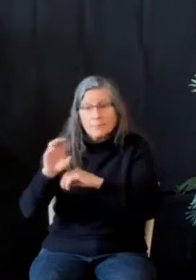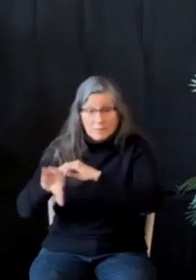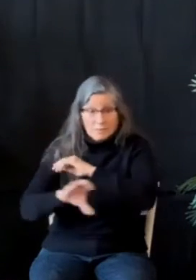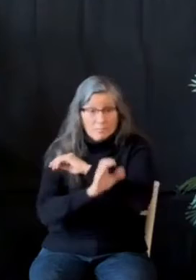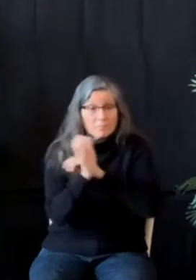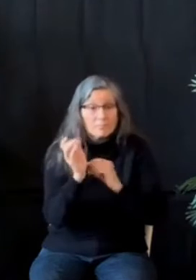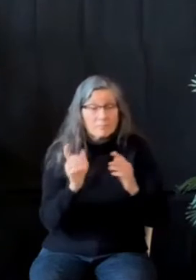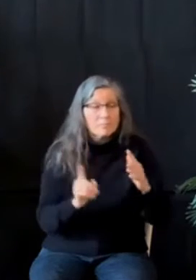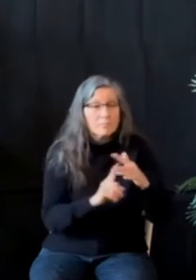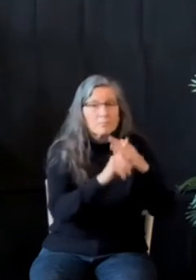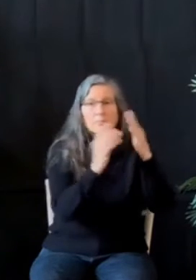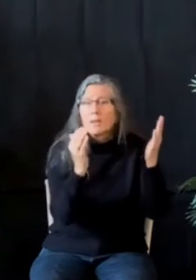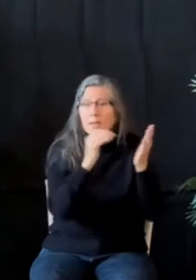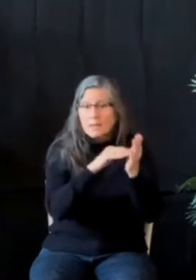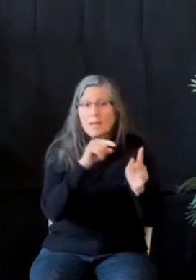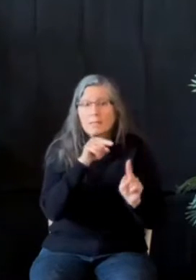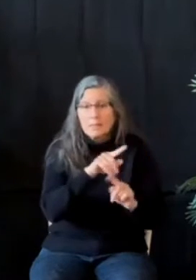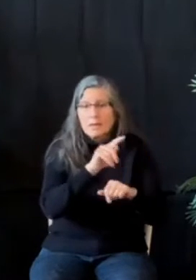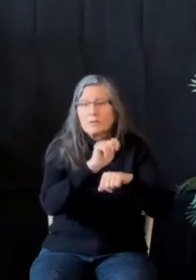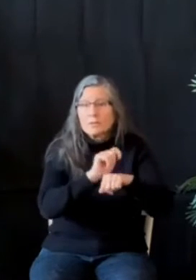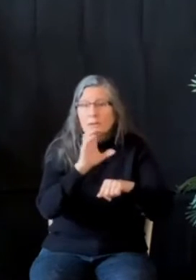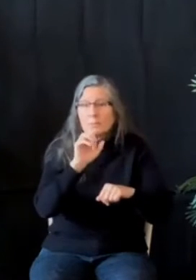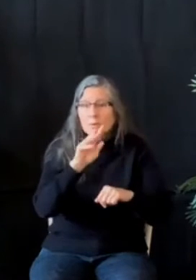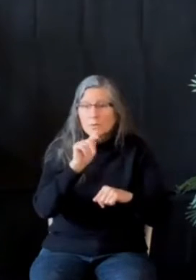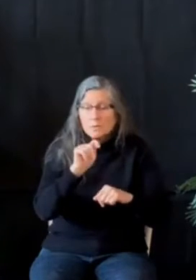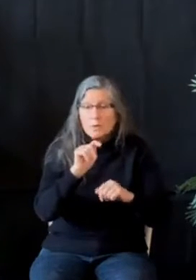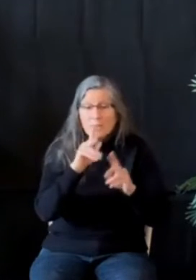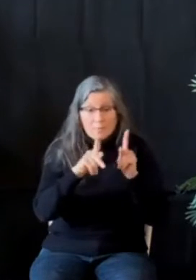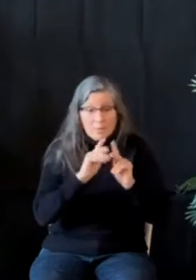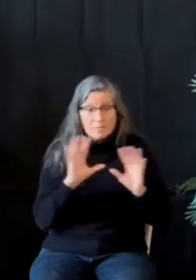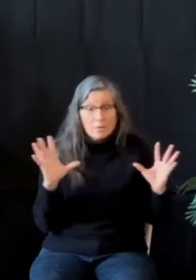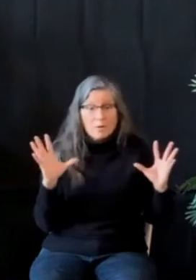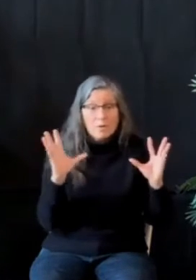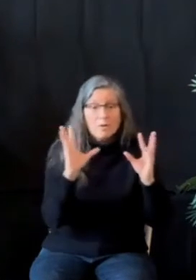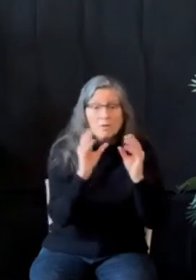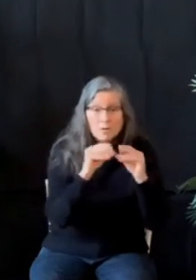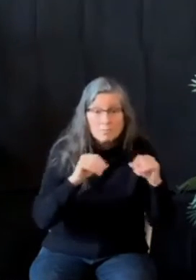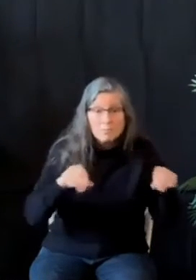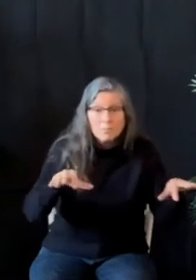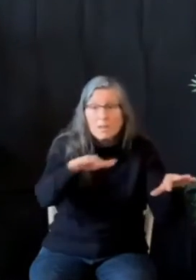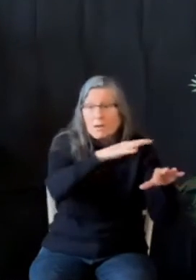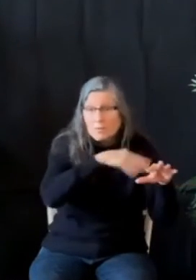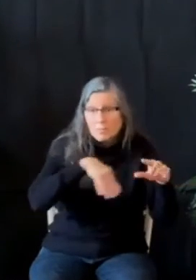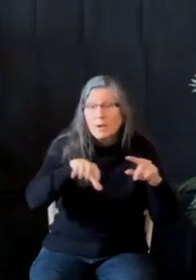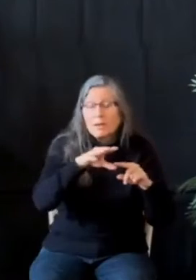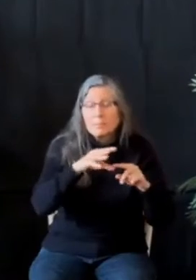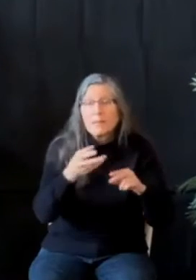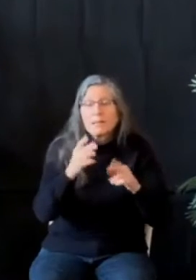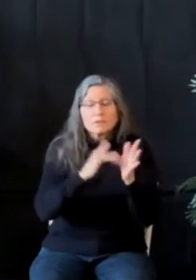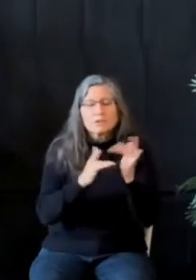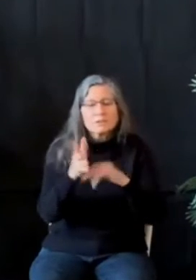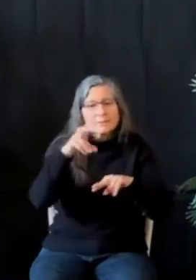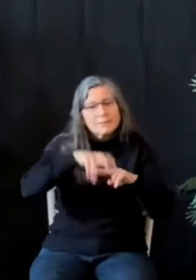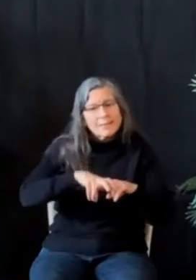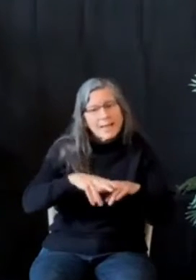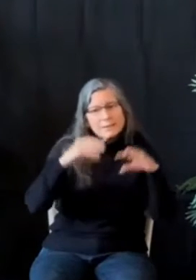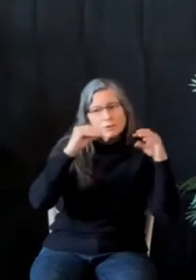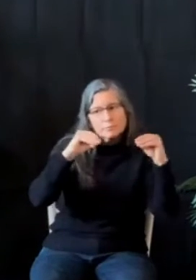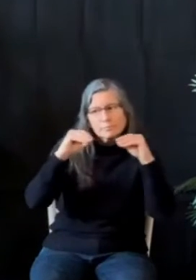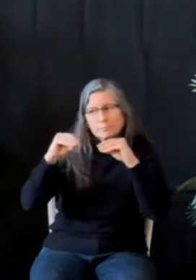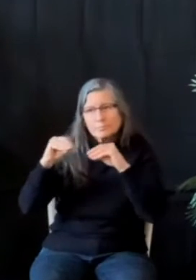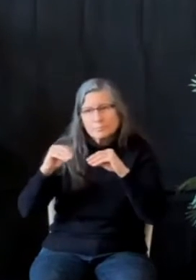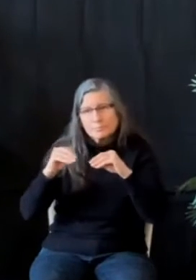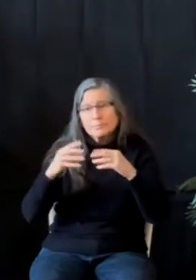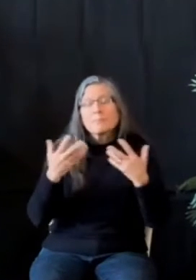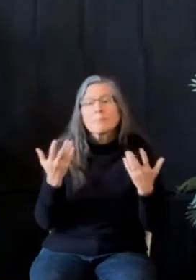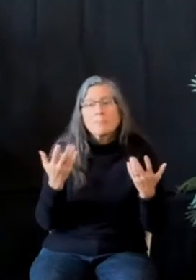in the temple courts where all the people gathered around him, and he sat down to teach them. Then the